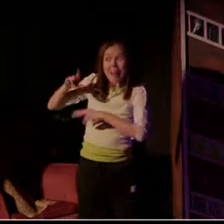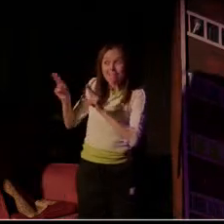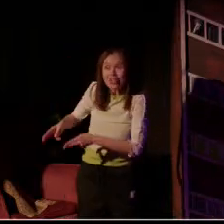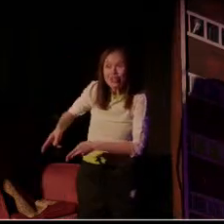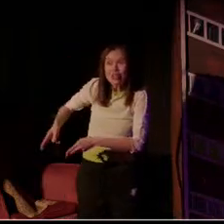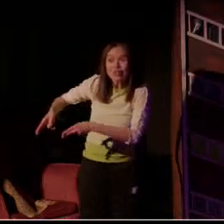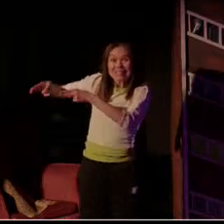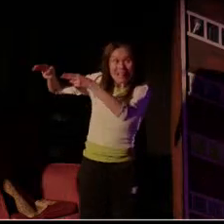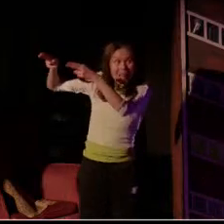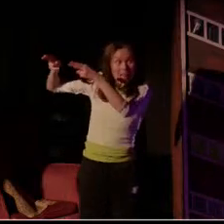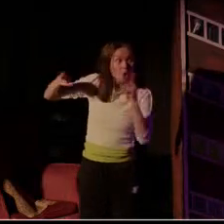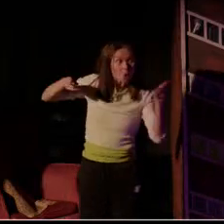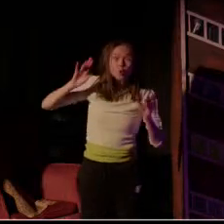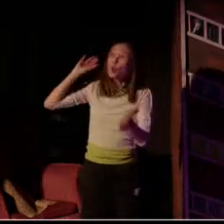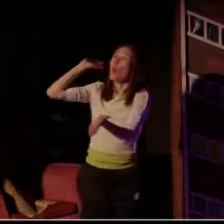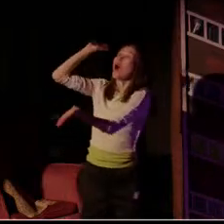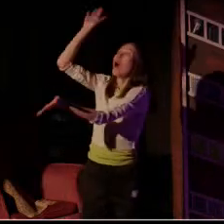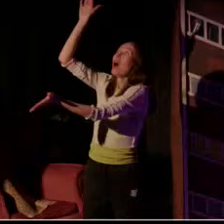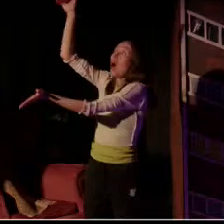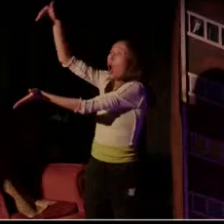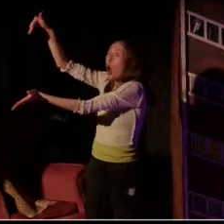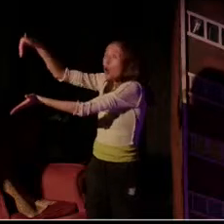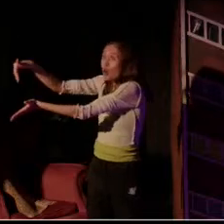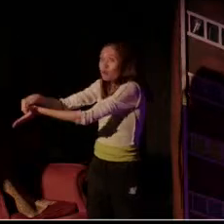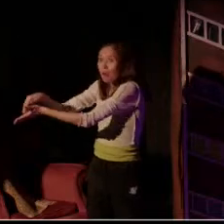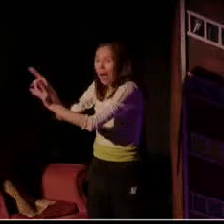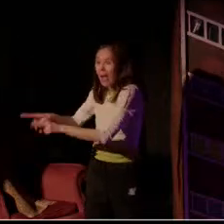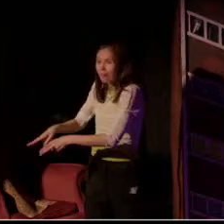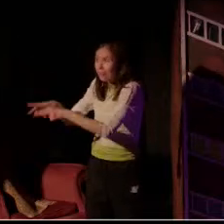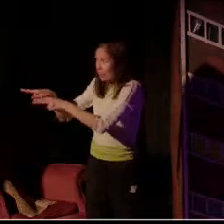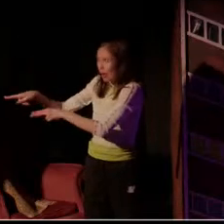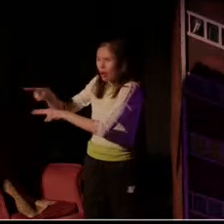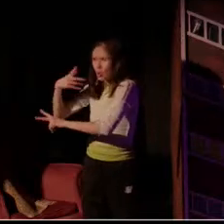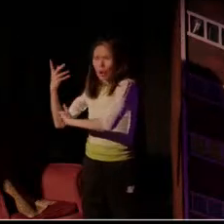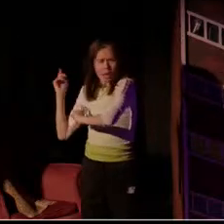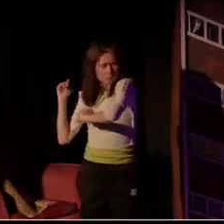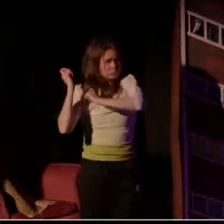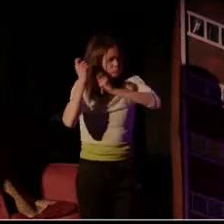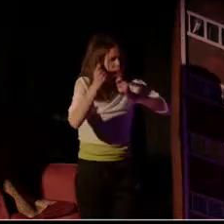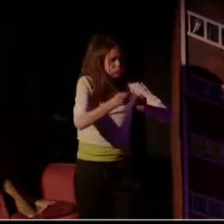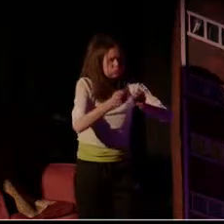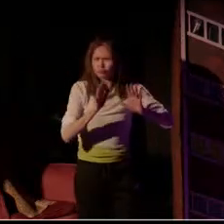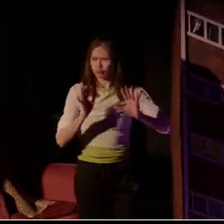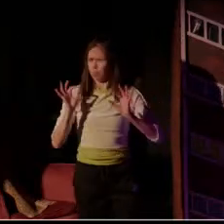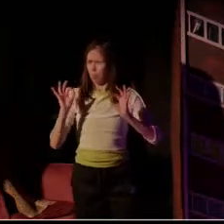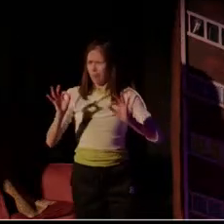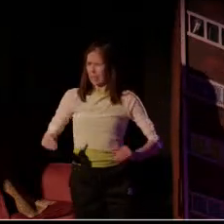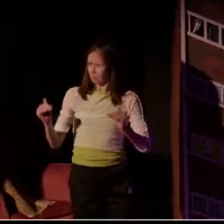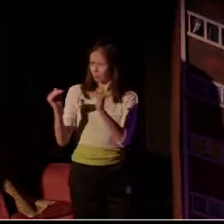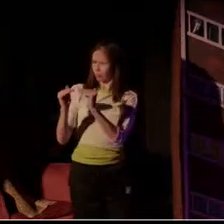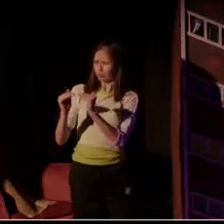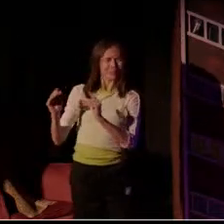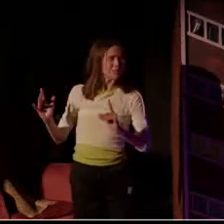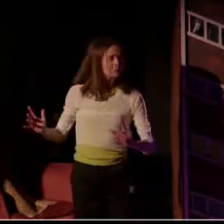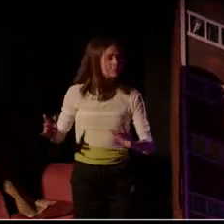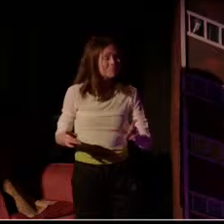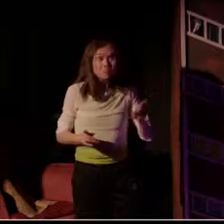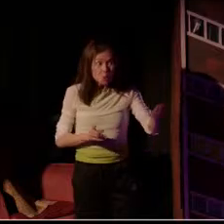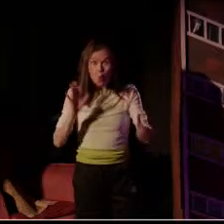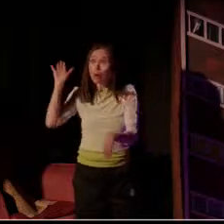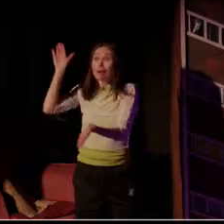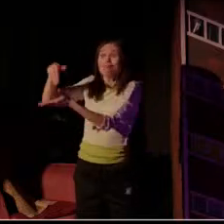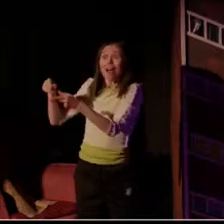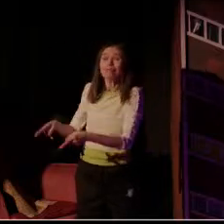you royally appointed, as though the scene you play were mine to direct. You shall want